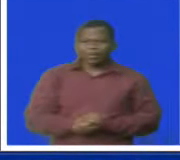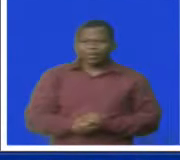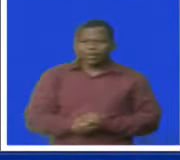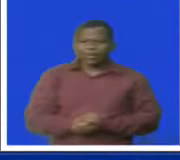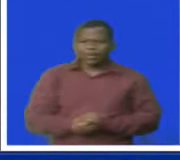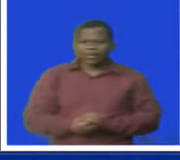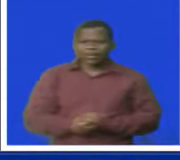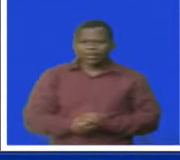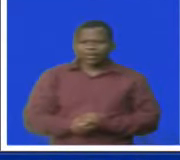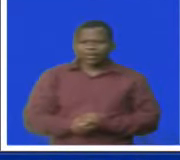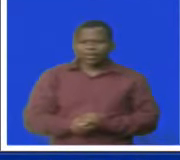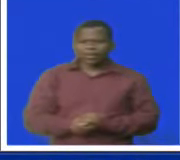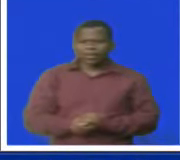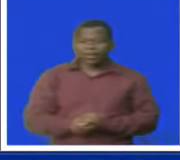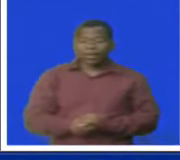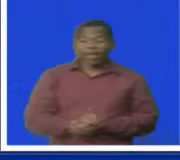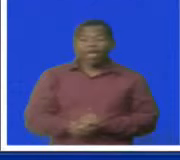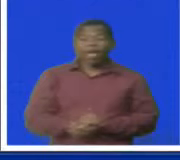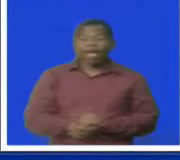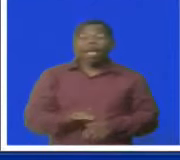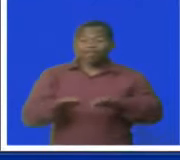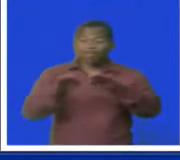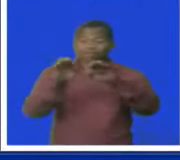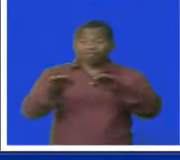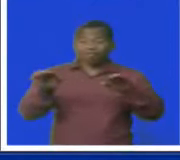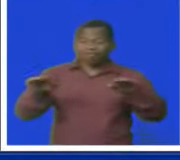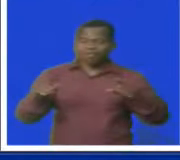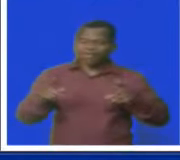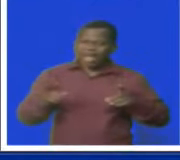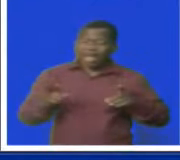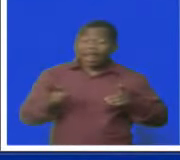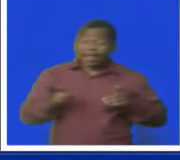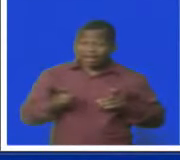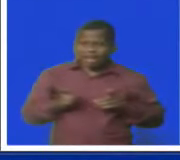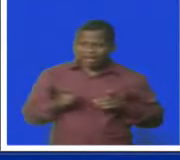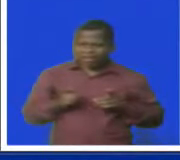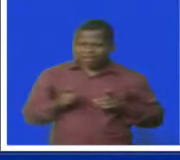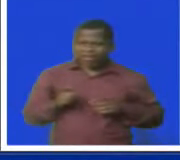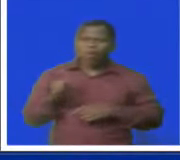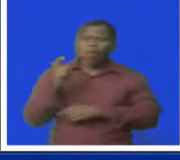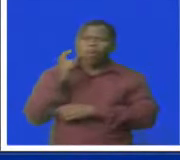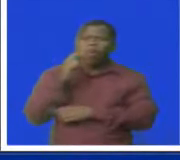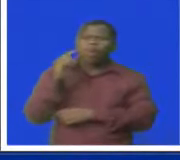find the young girls who are pregnant, of course, there are those